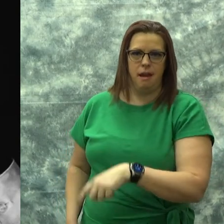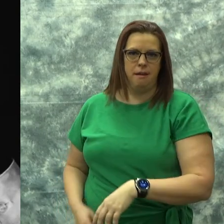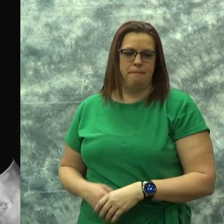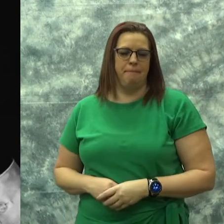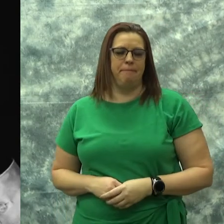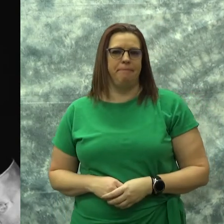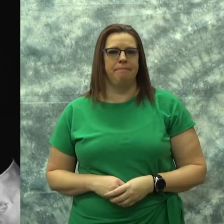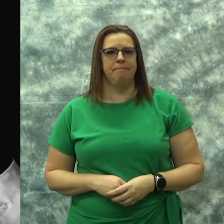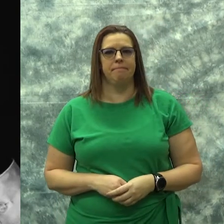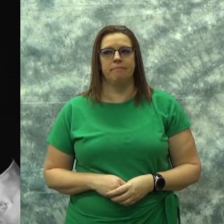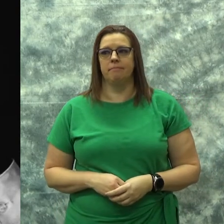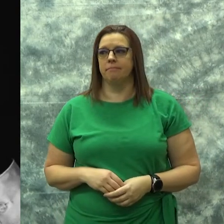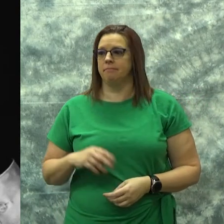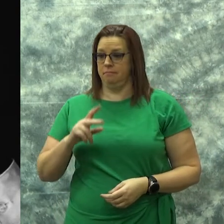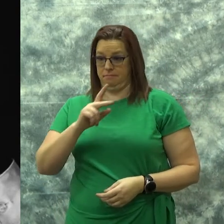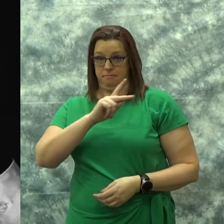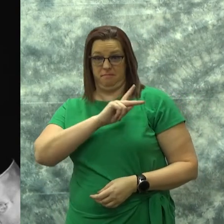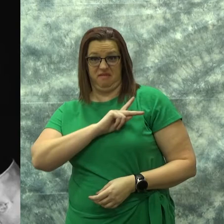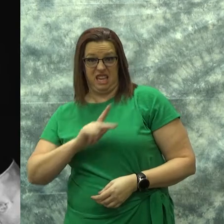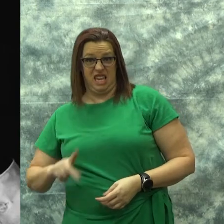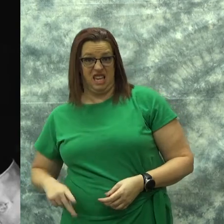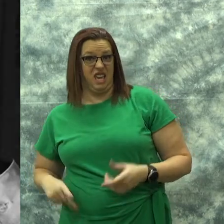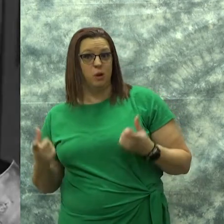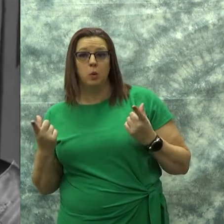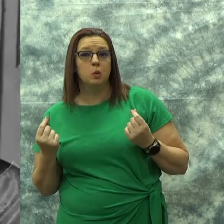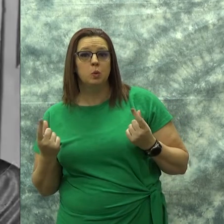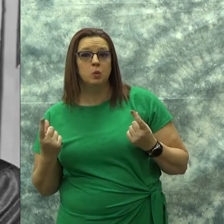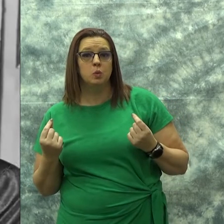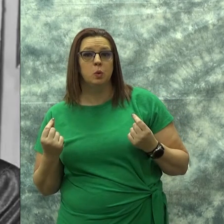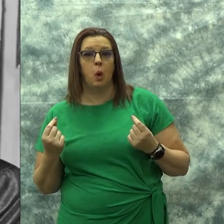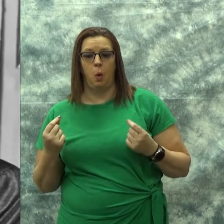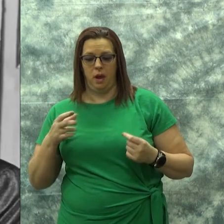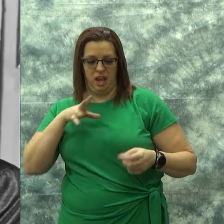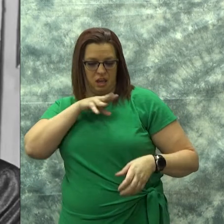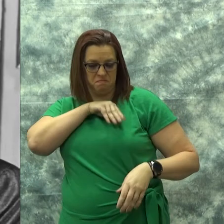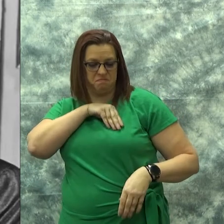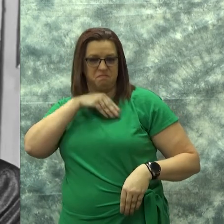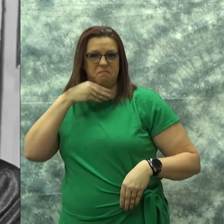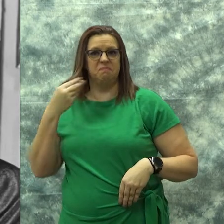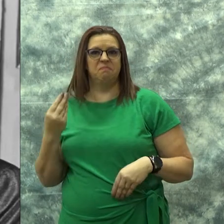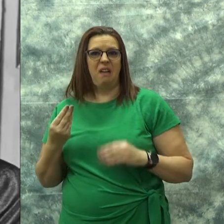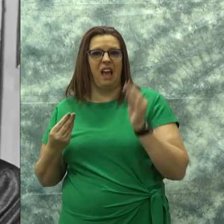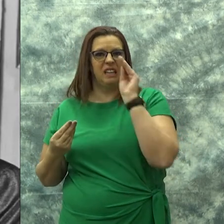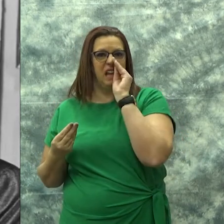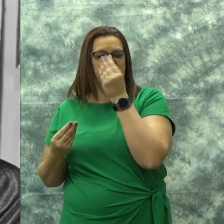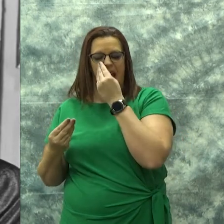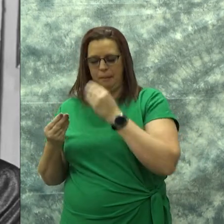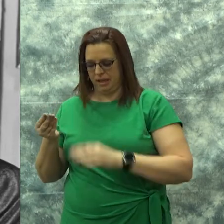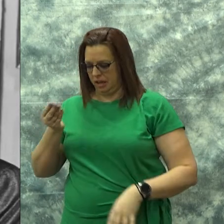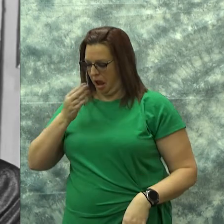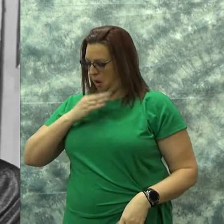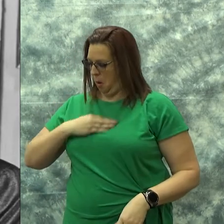spit on him. Then King took out his handkerchief,